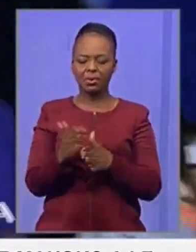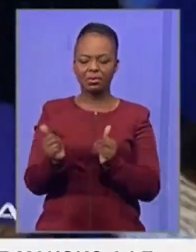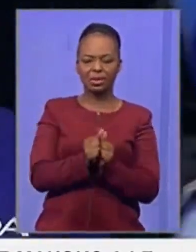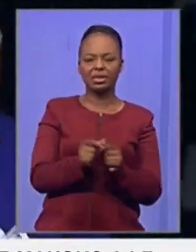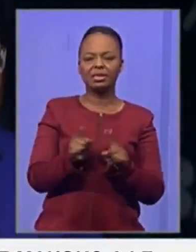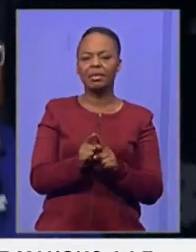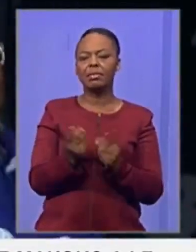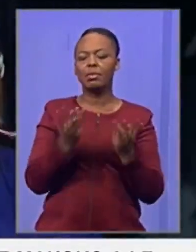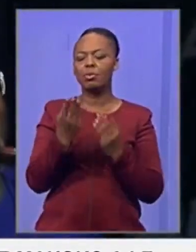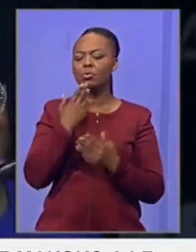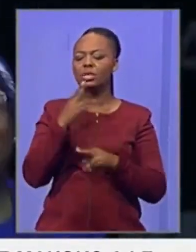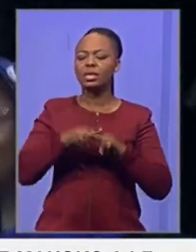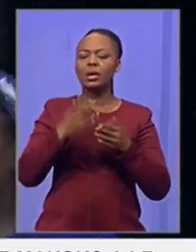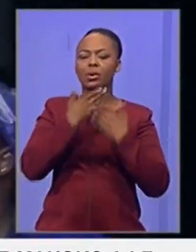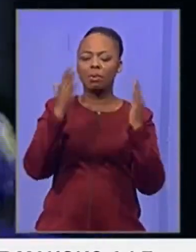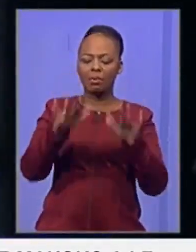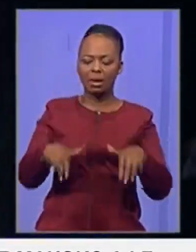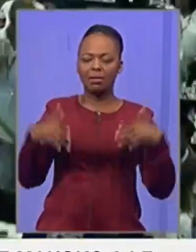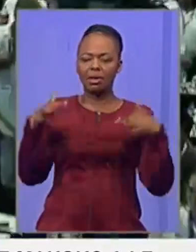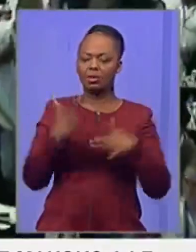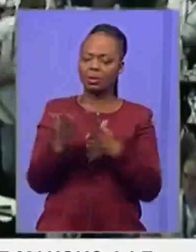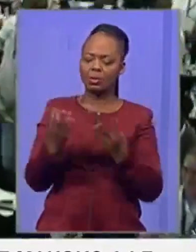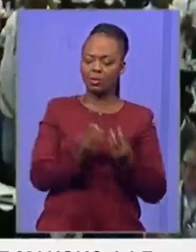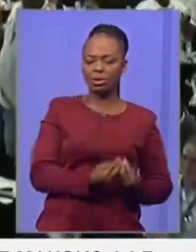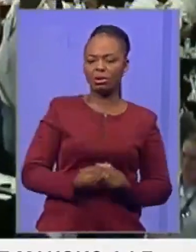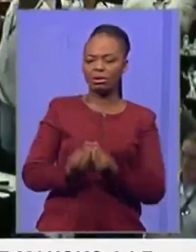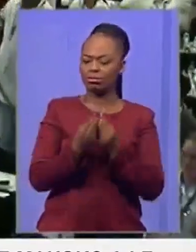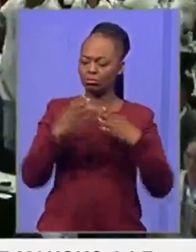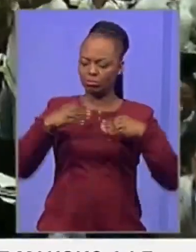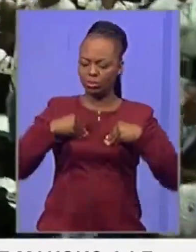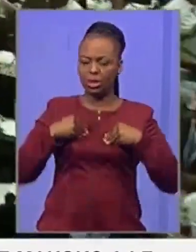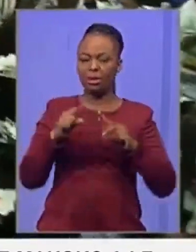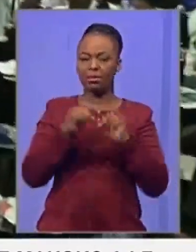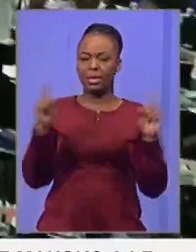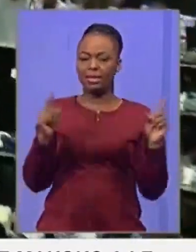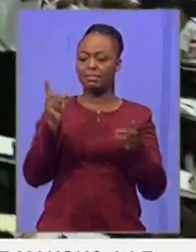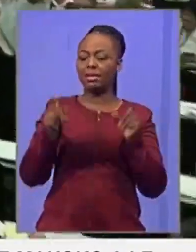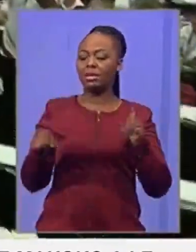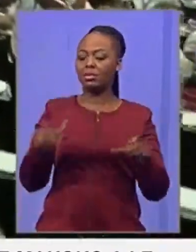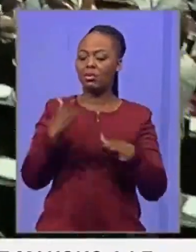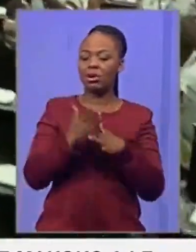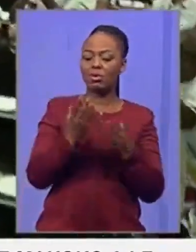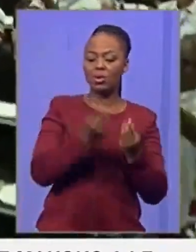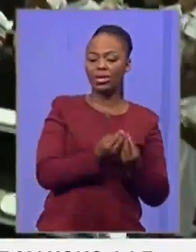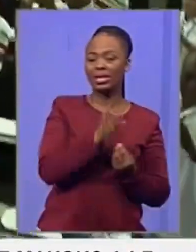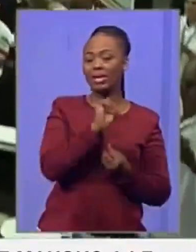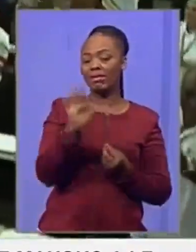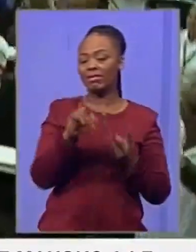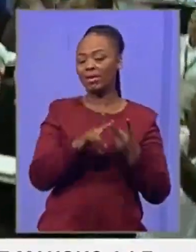ena. Mme a re ga bana go dirisana le ope yo a amanang le ANC le EFF.